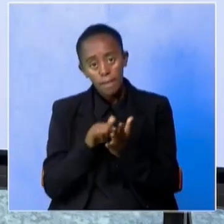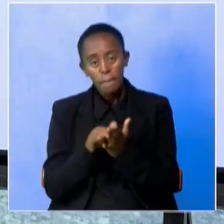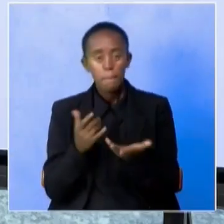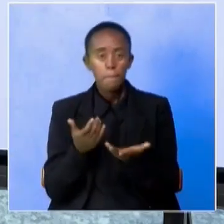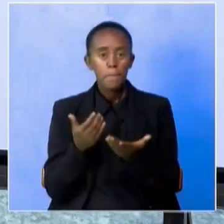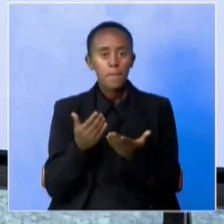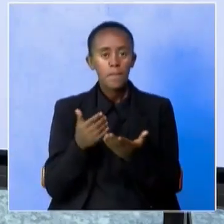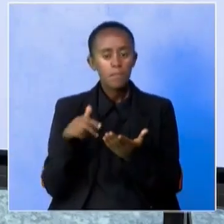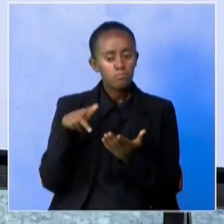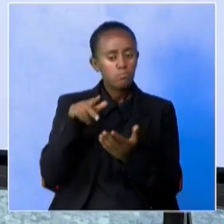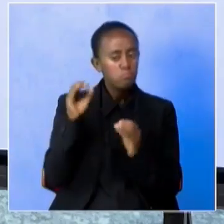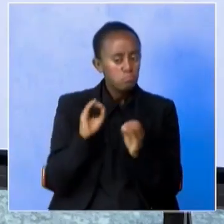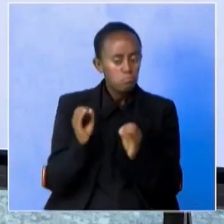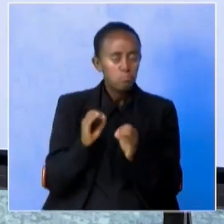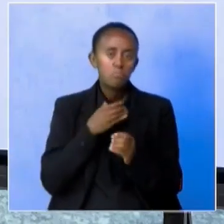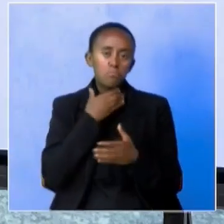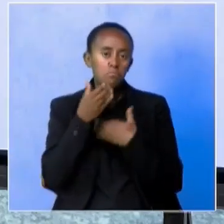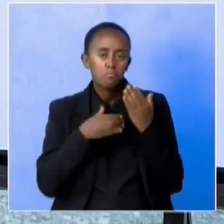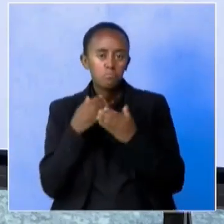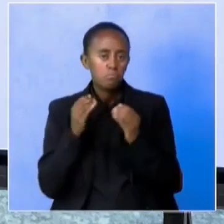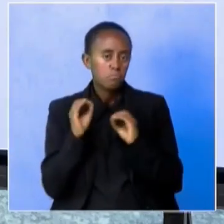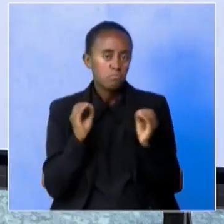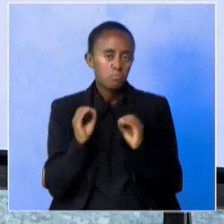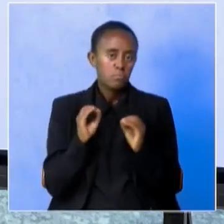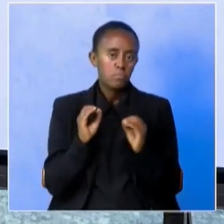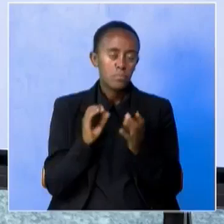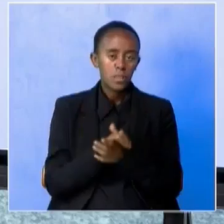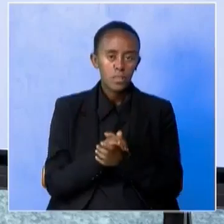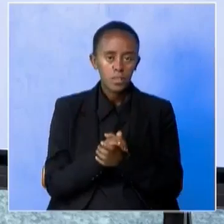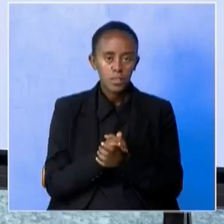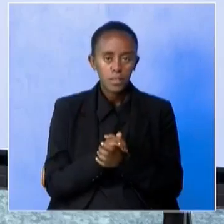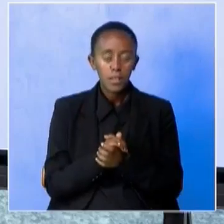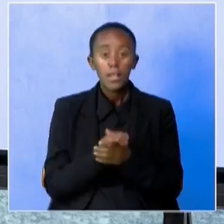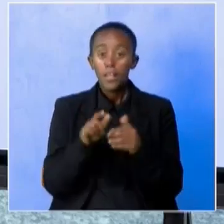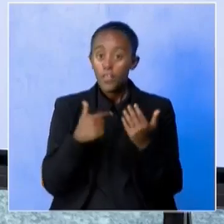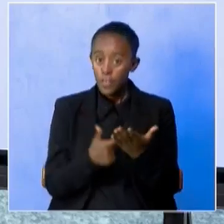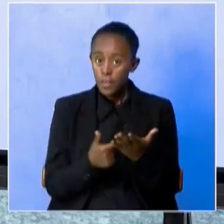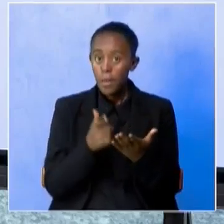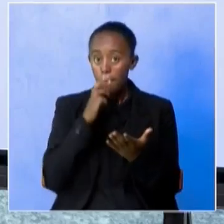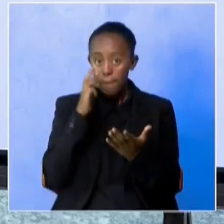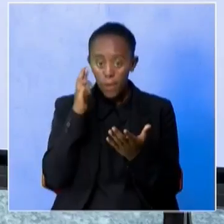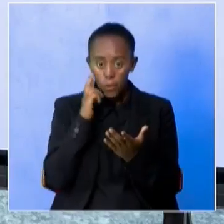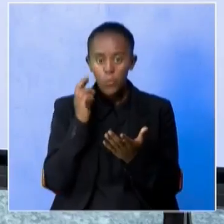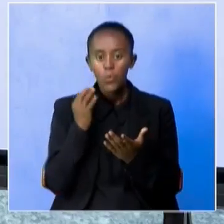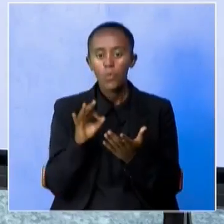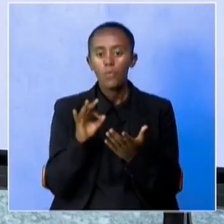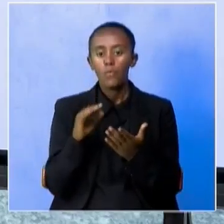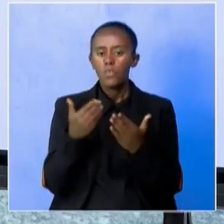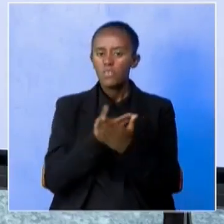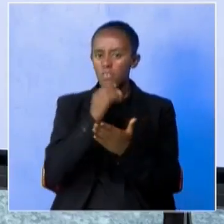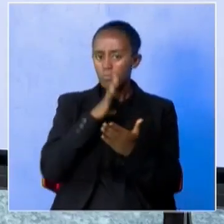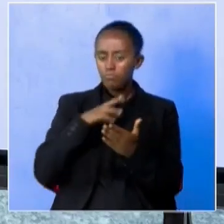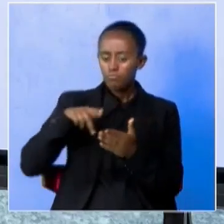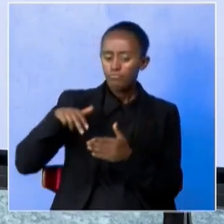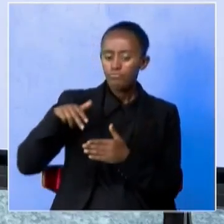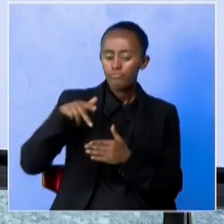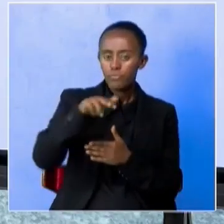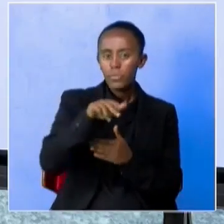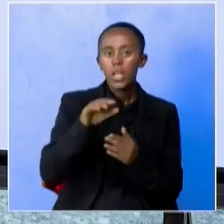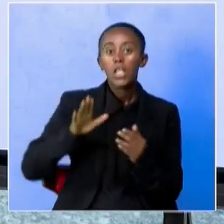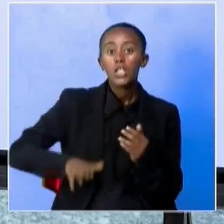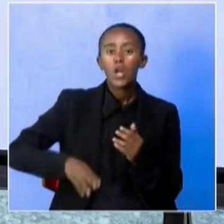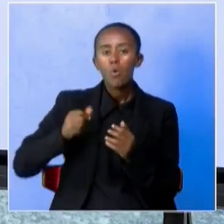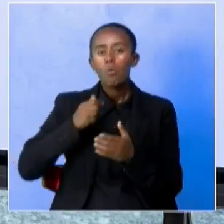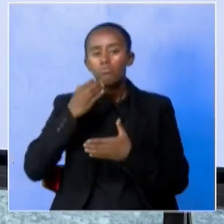didn't walk, and then the dog wouldn't bark. So because the stranger walked by, the dog